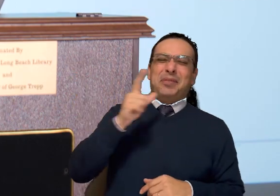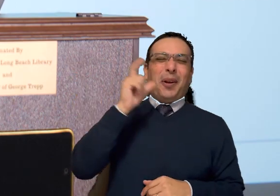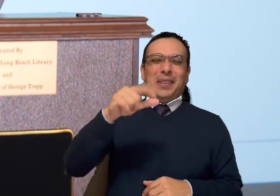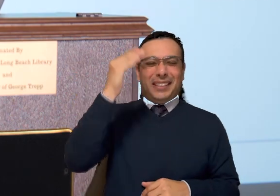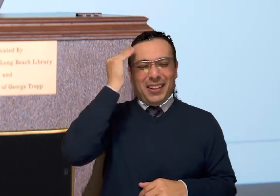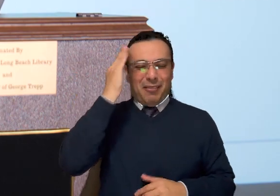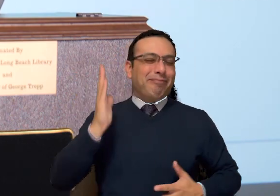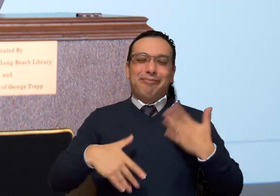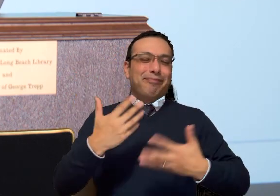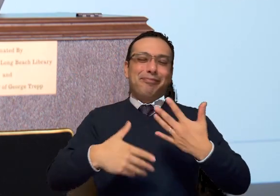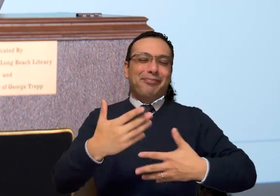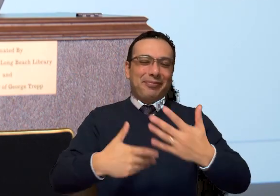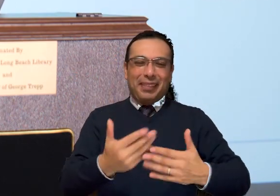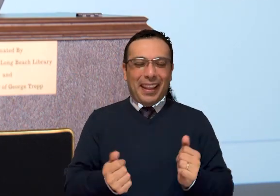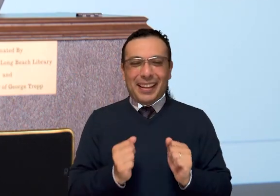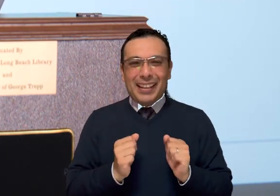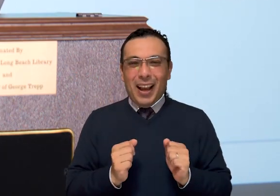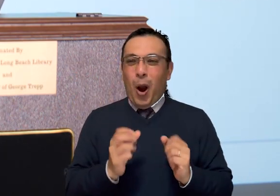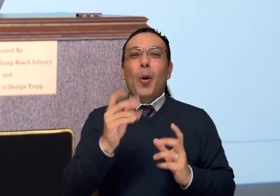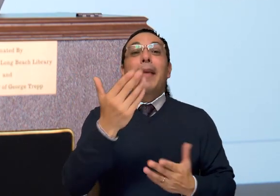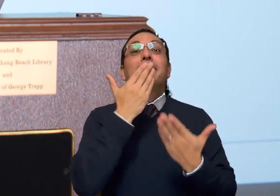one. These are just, you know. Okay, thank you. Bye.